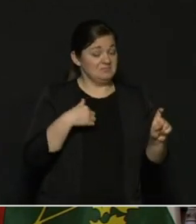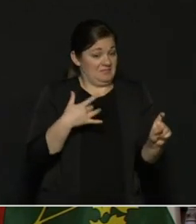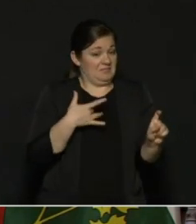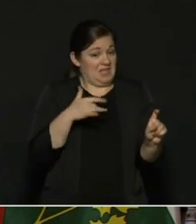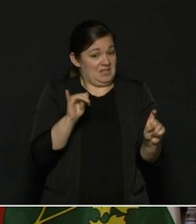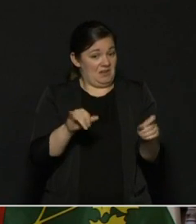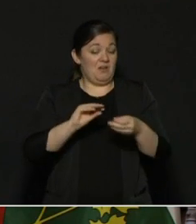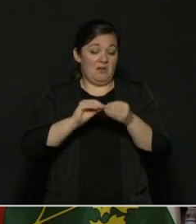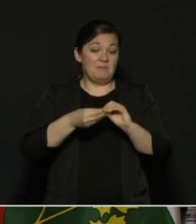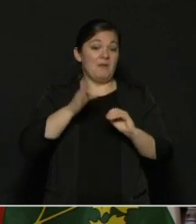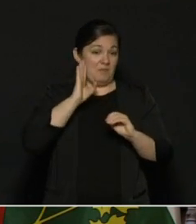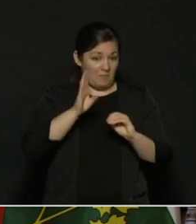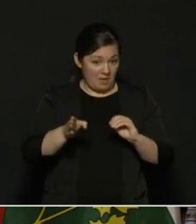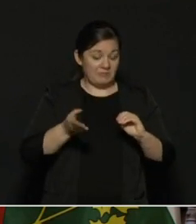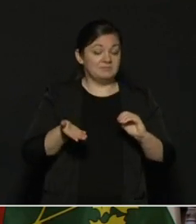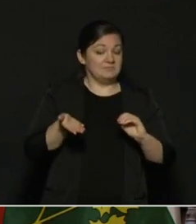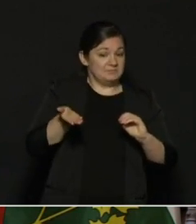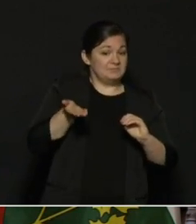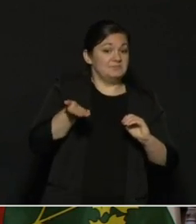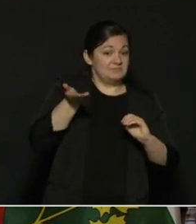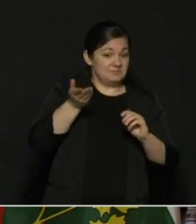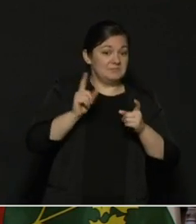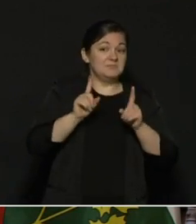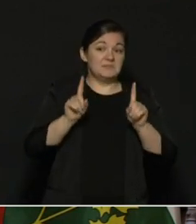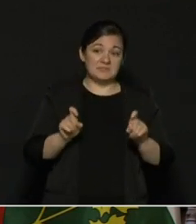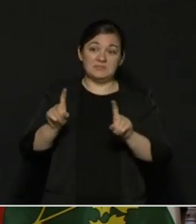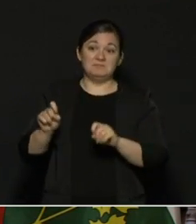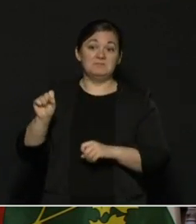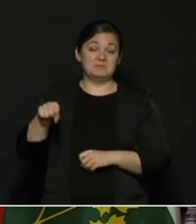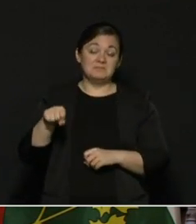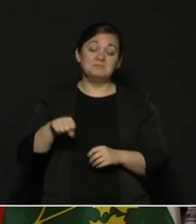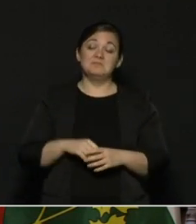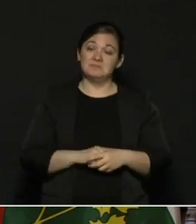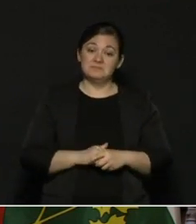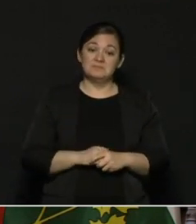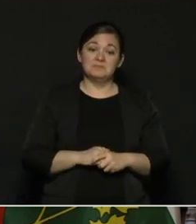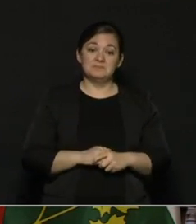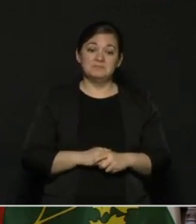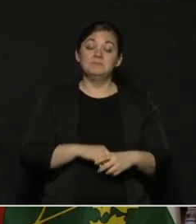high over the days ahead. Follow up?